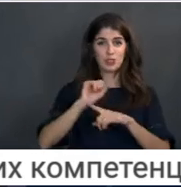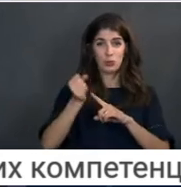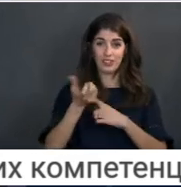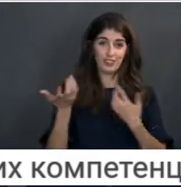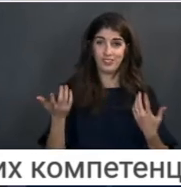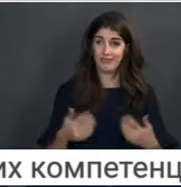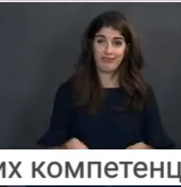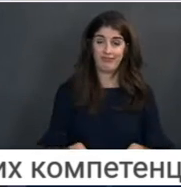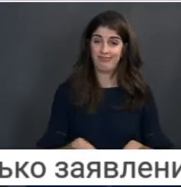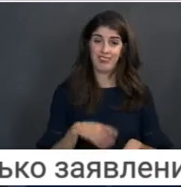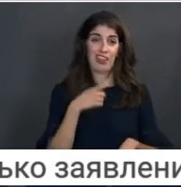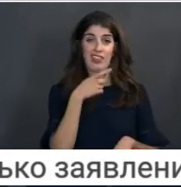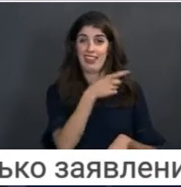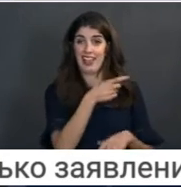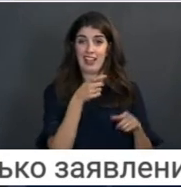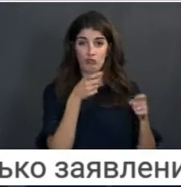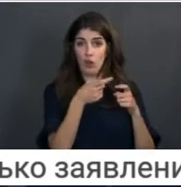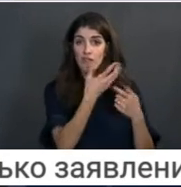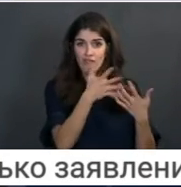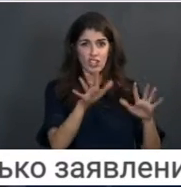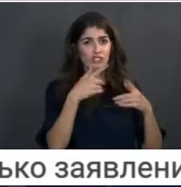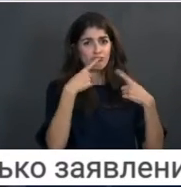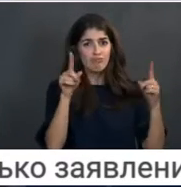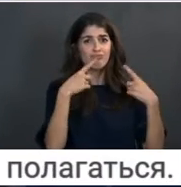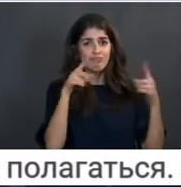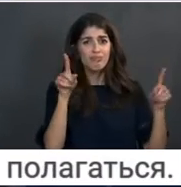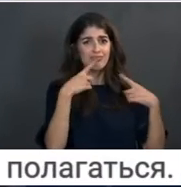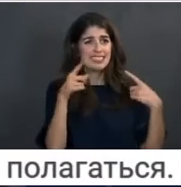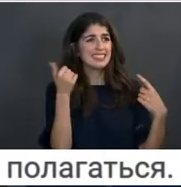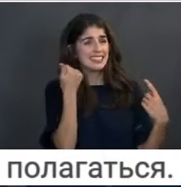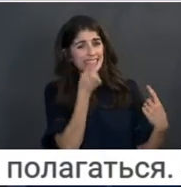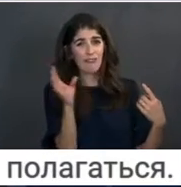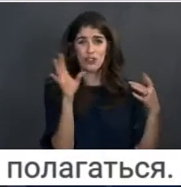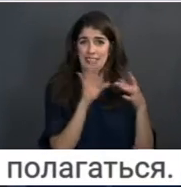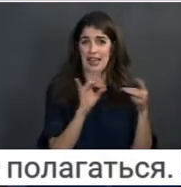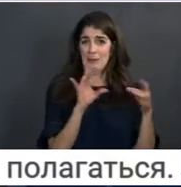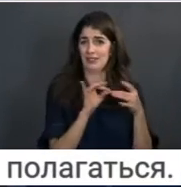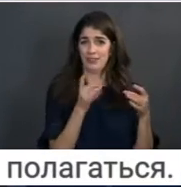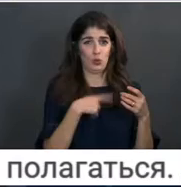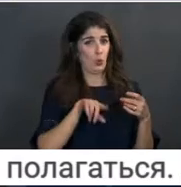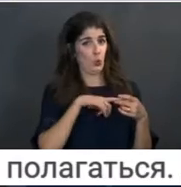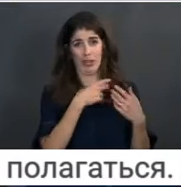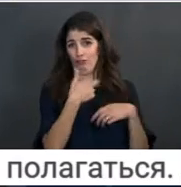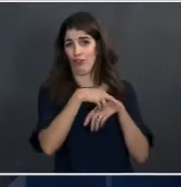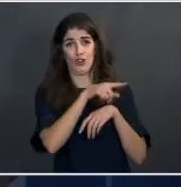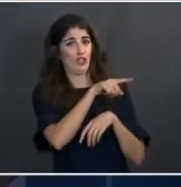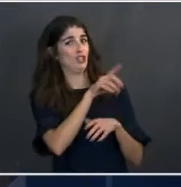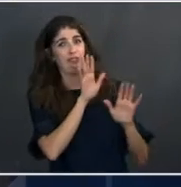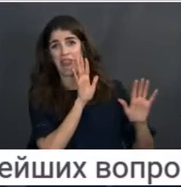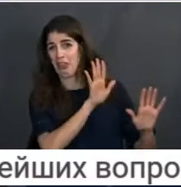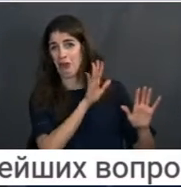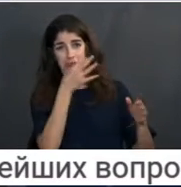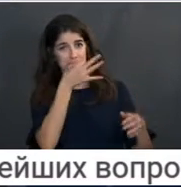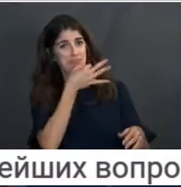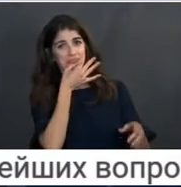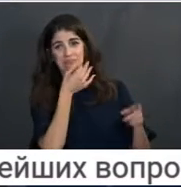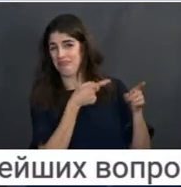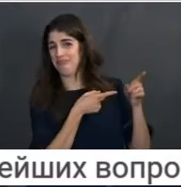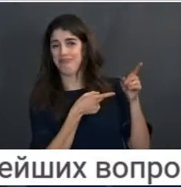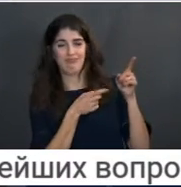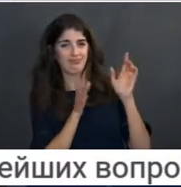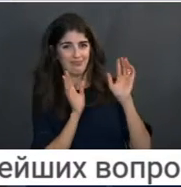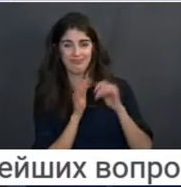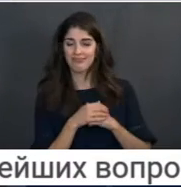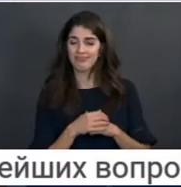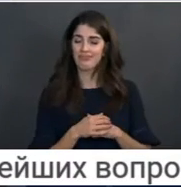is currently in their purview. They've put out several statements this week. We will certainly defer to them on that, and I'd point you to them